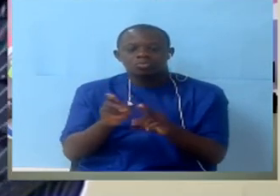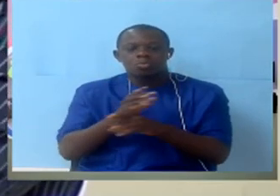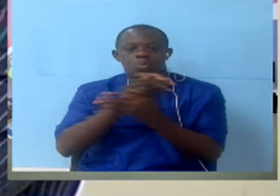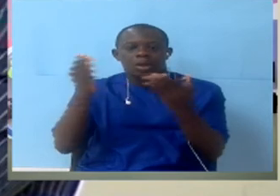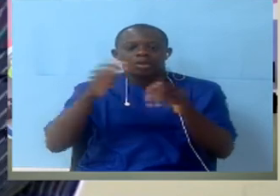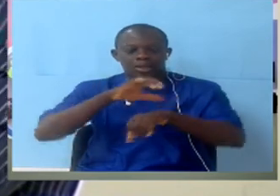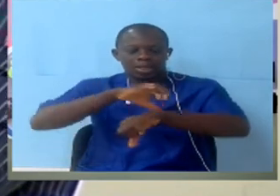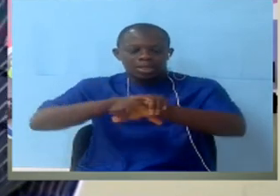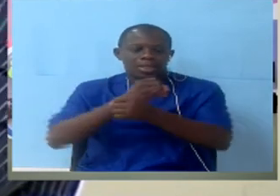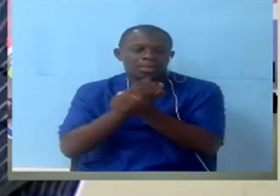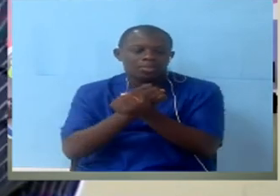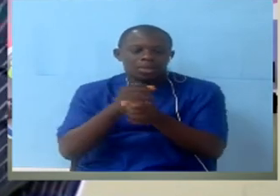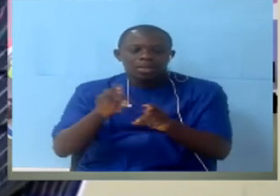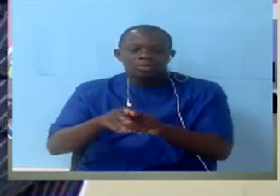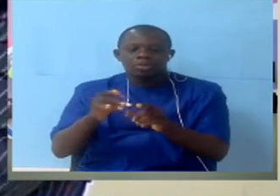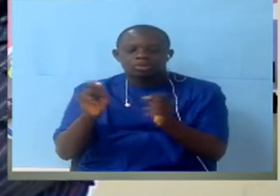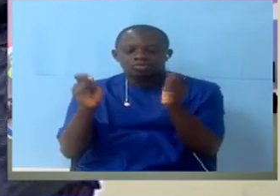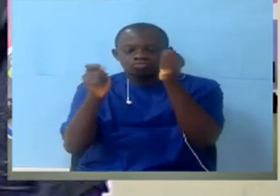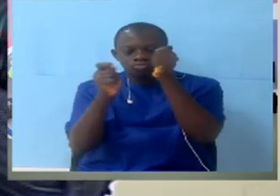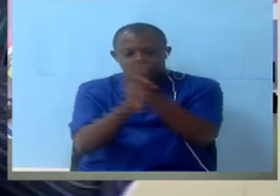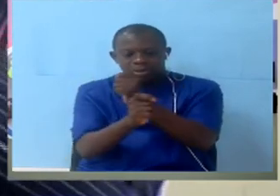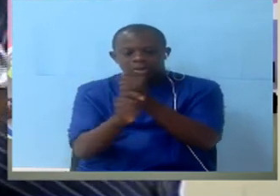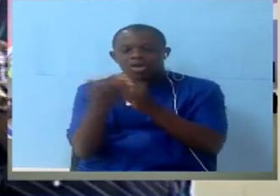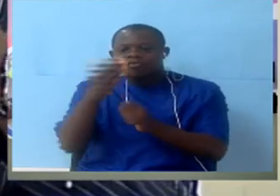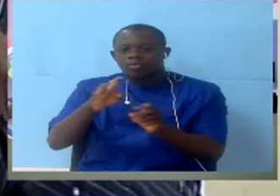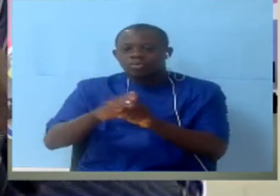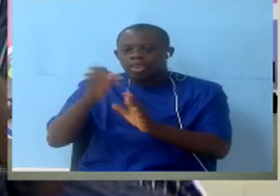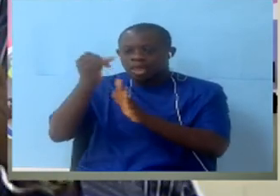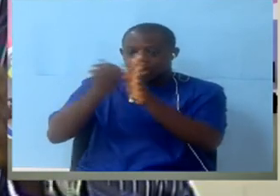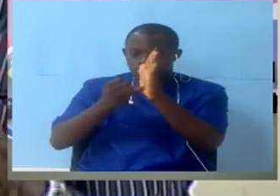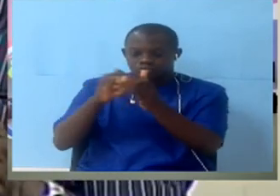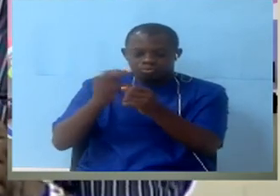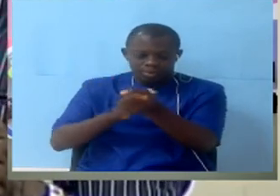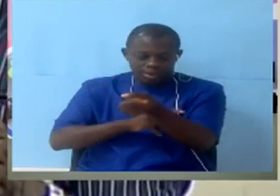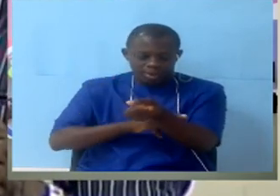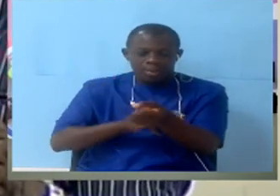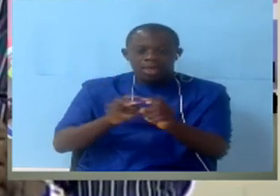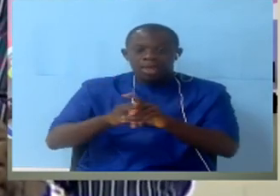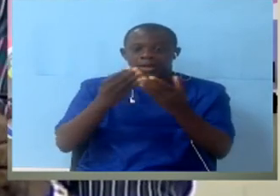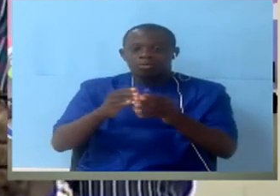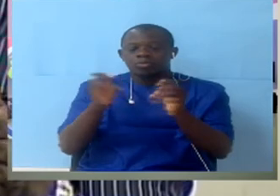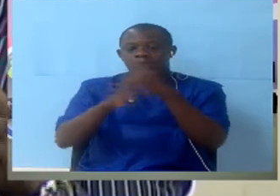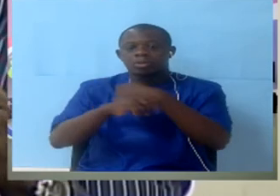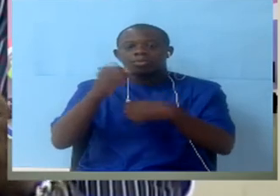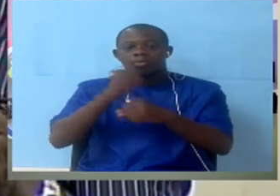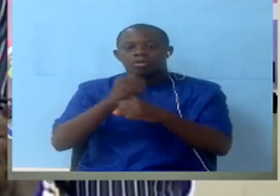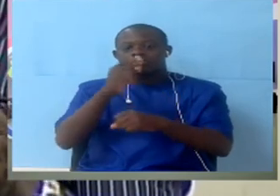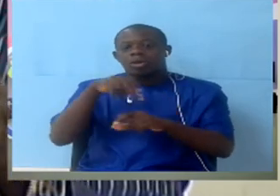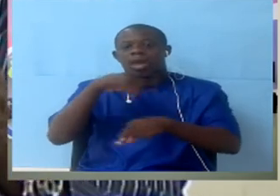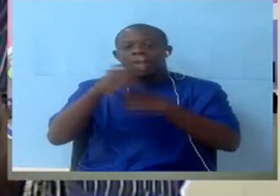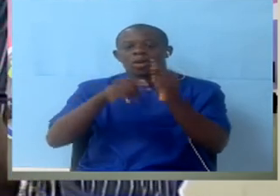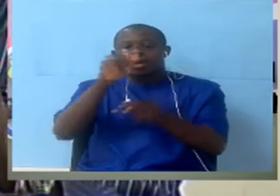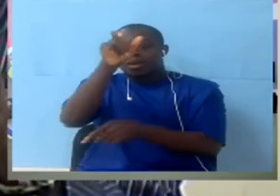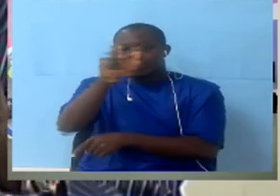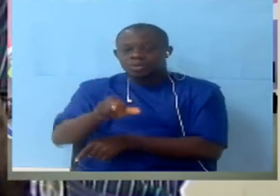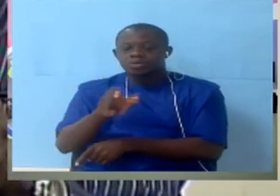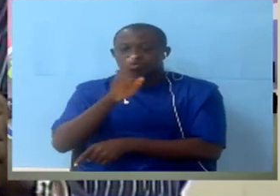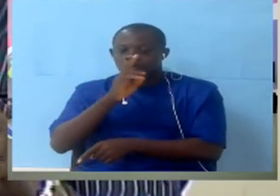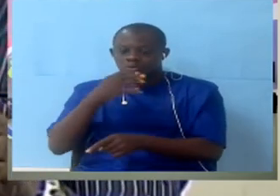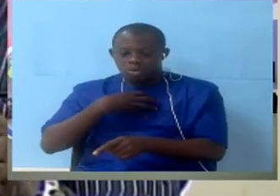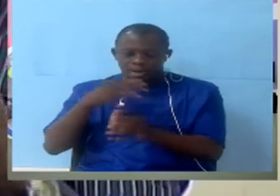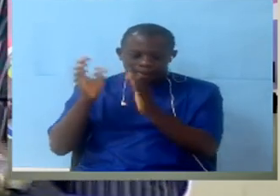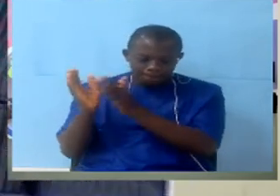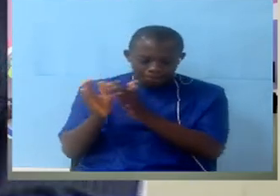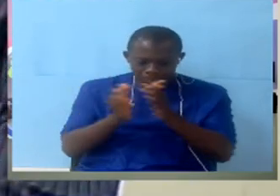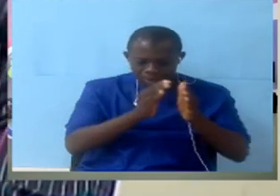apprehended shifted from the issue of the ship now to you being a dissident and planning to overthrow